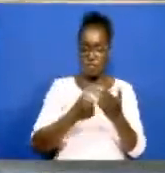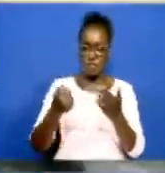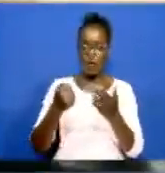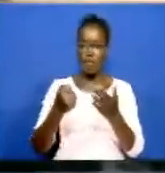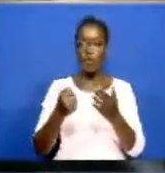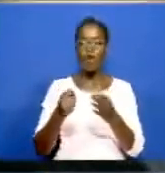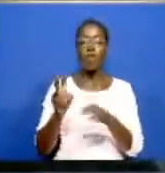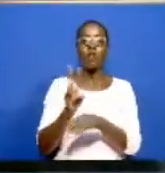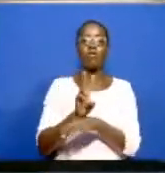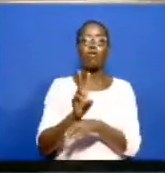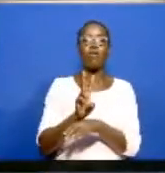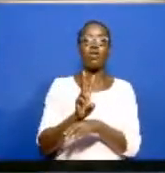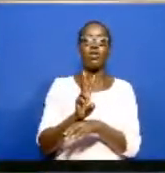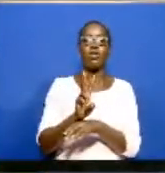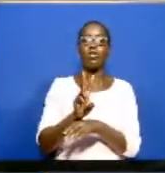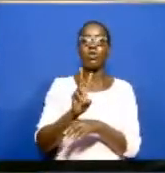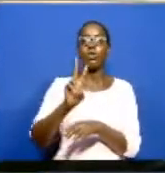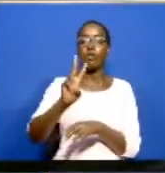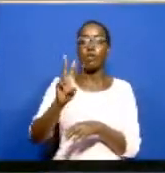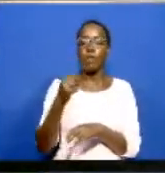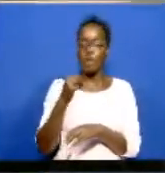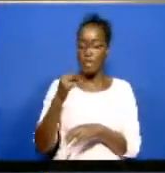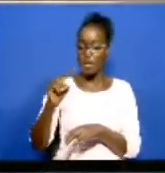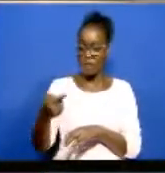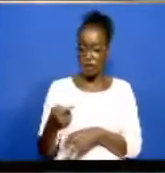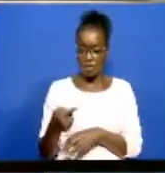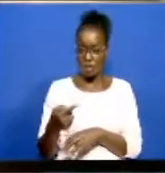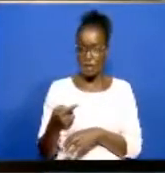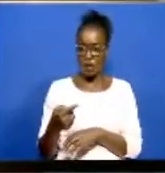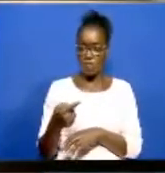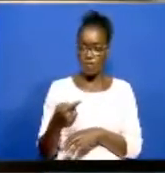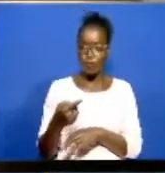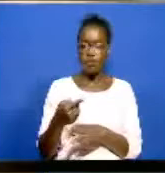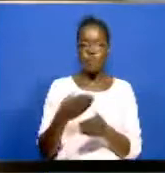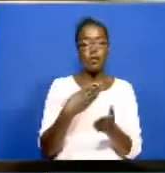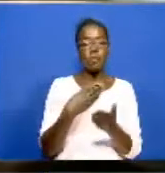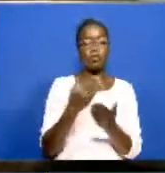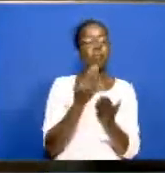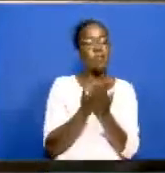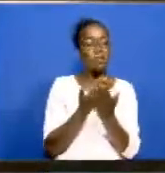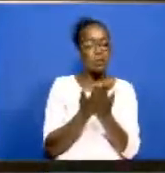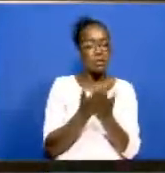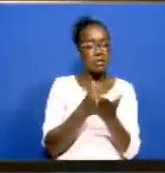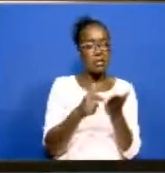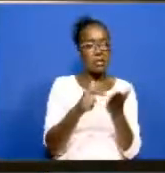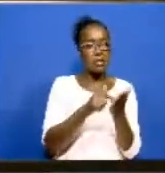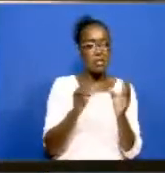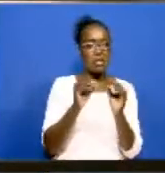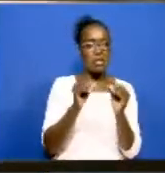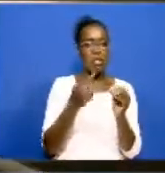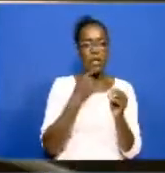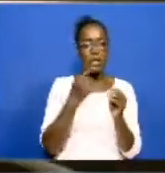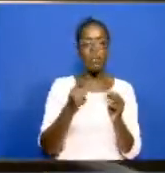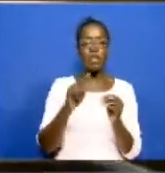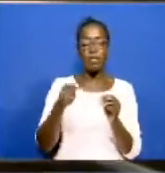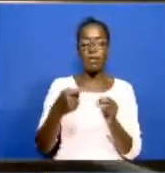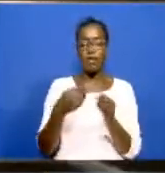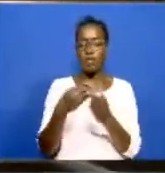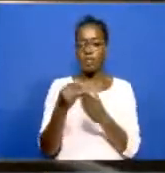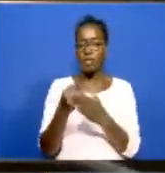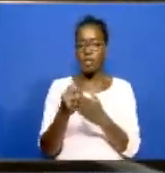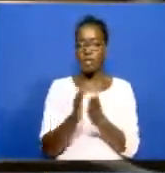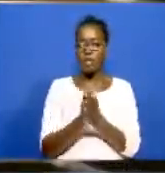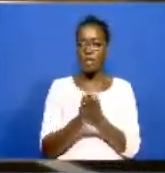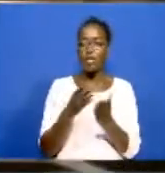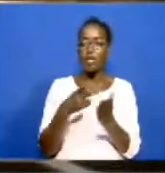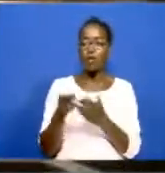at 200,000 Kenyan shillings. The lawmaker pleaded not guilty and was released on a bond of 100,000 shillings and a cash bail